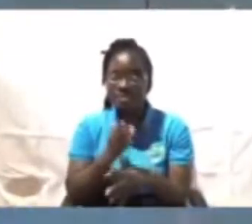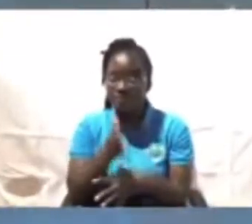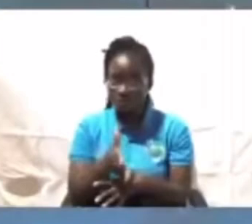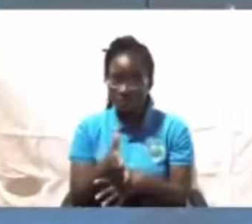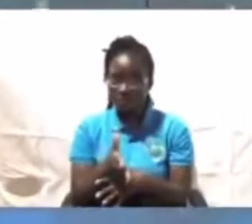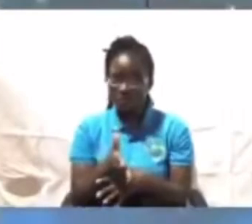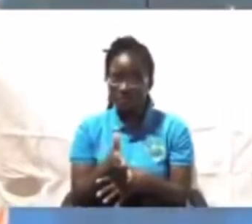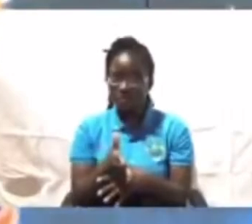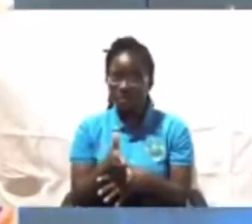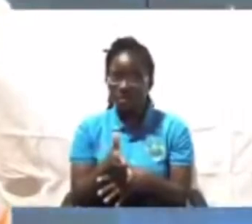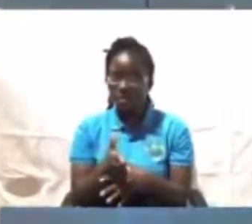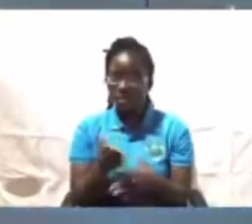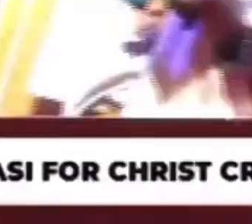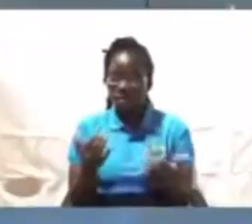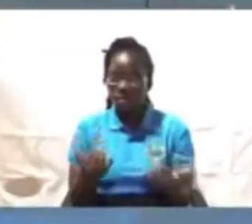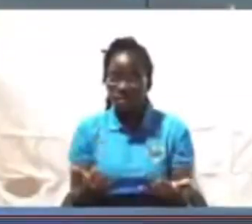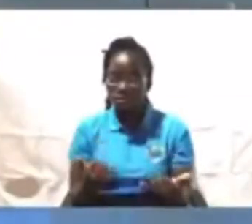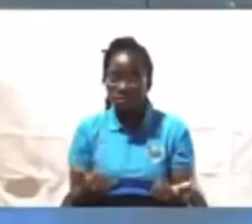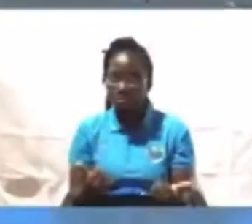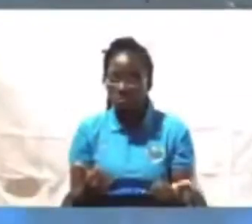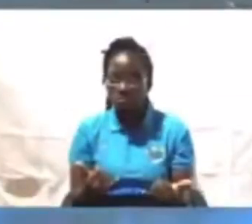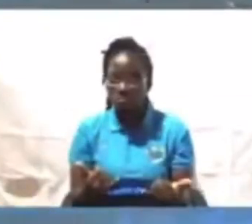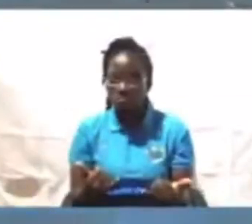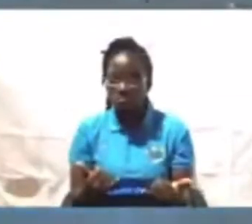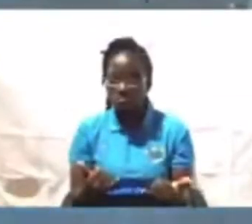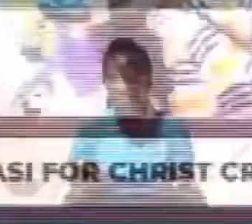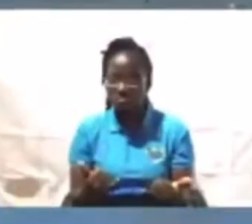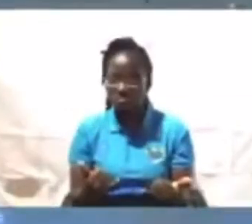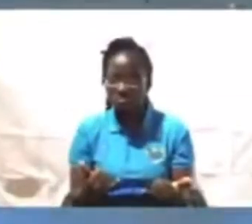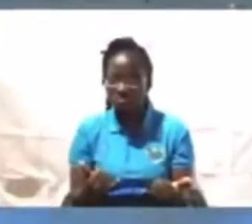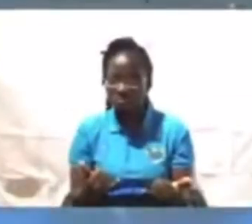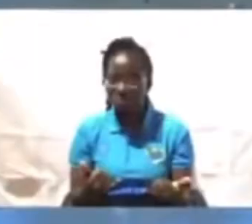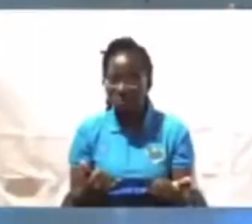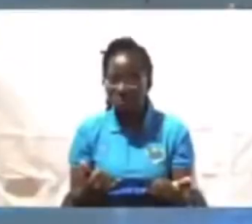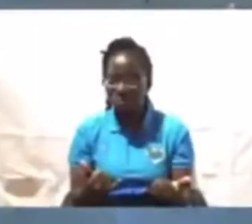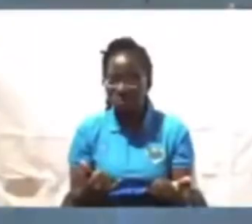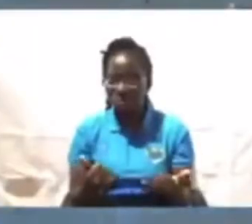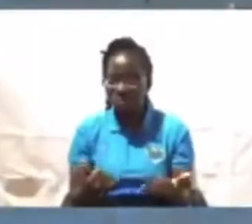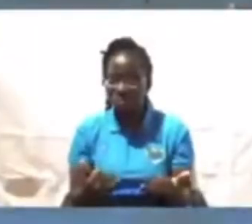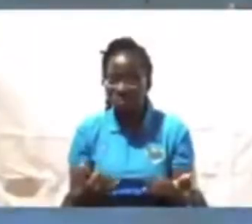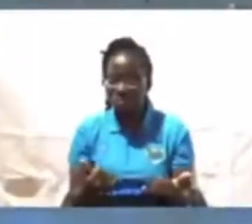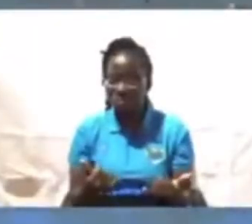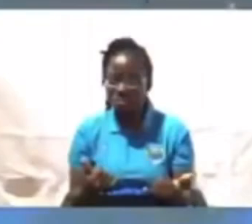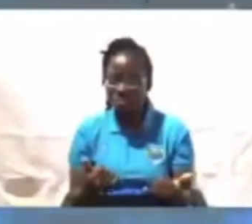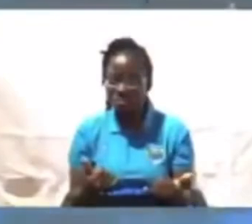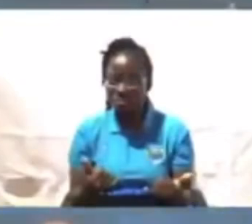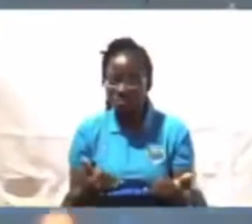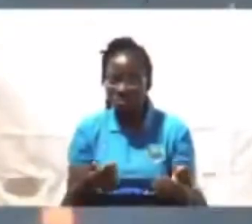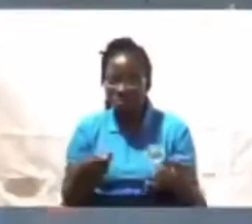makabre unim uma ya bra uma ntimi mi no he no mbudi o chami no adware akunja no